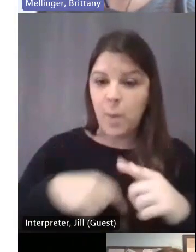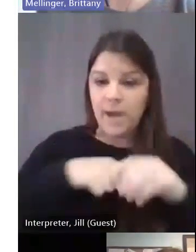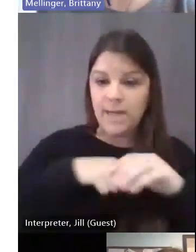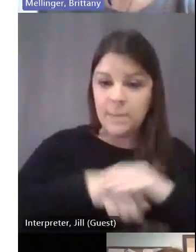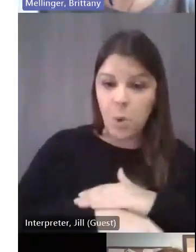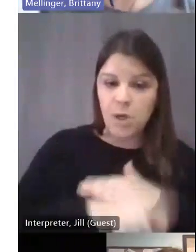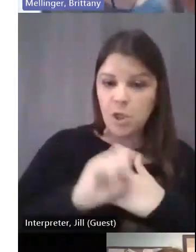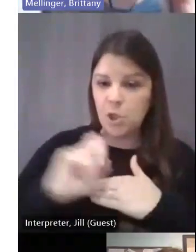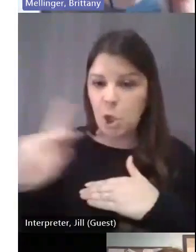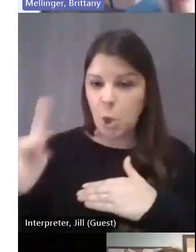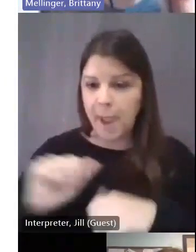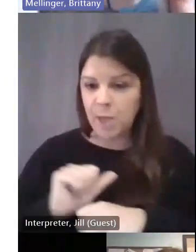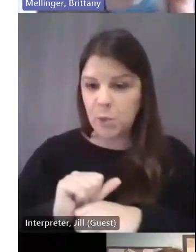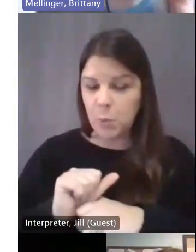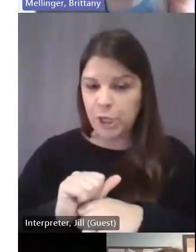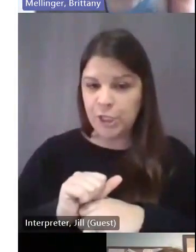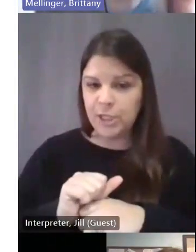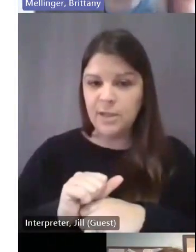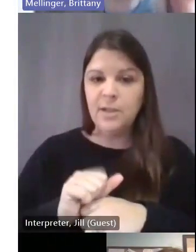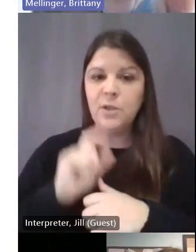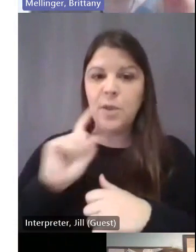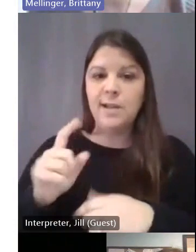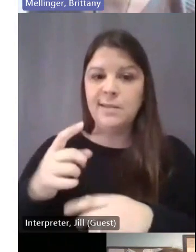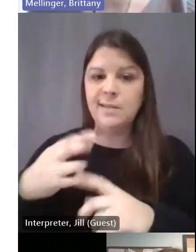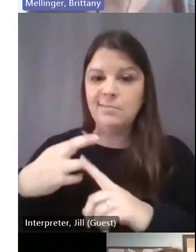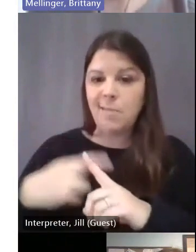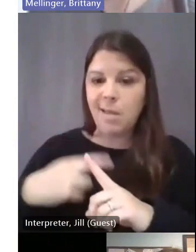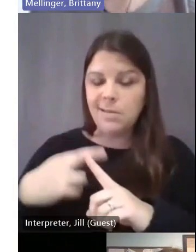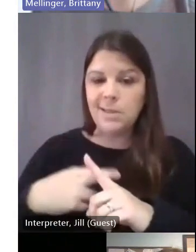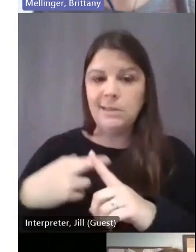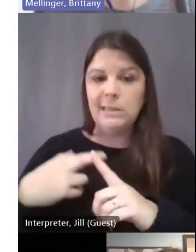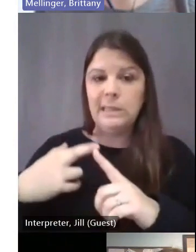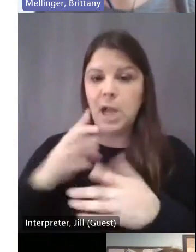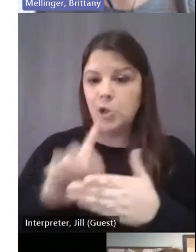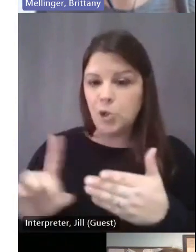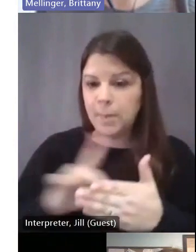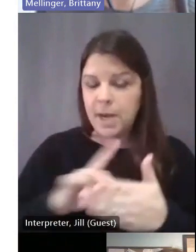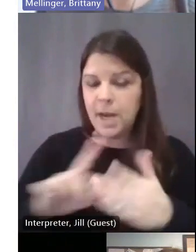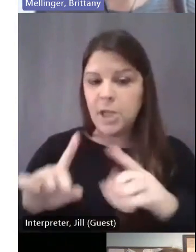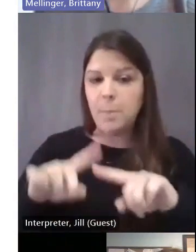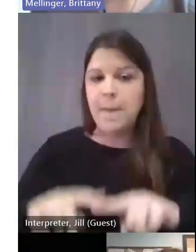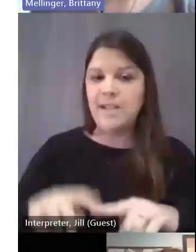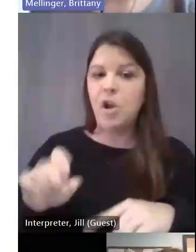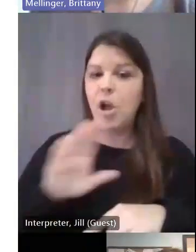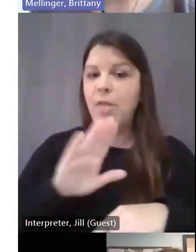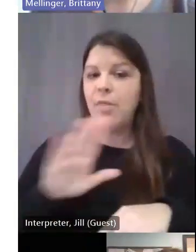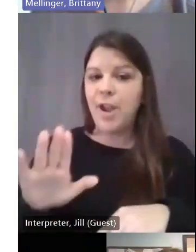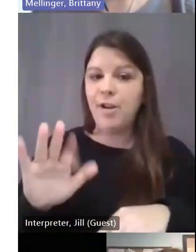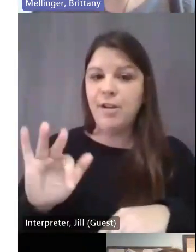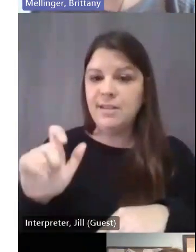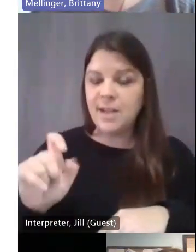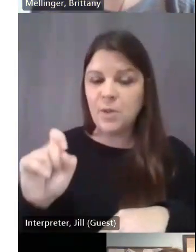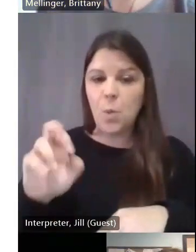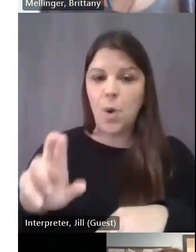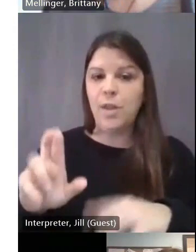born. So that's lending discrimination based on someone's sex and familial